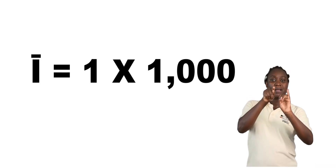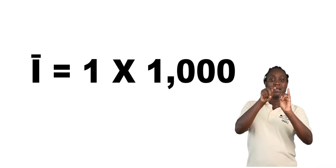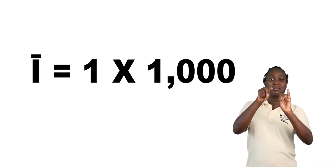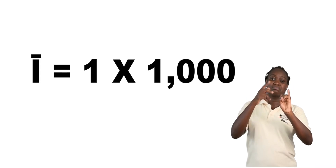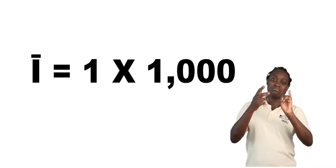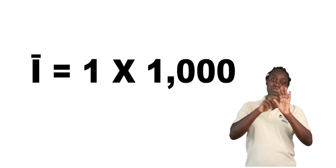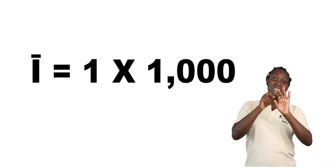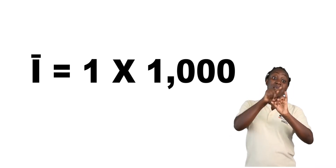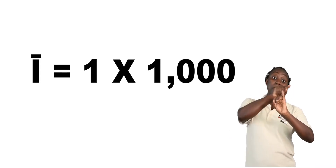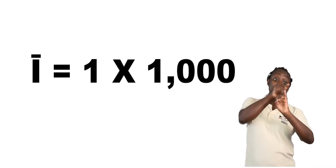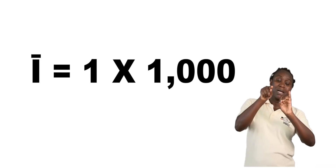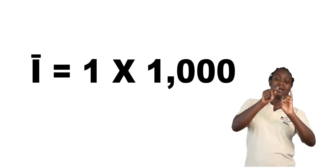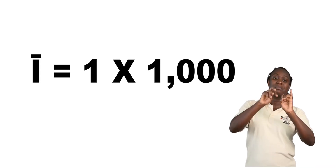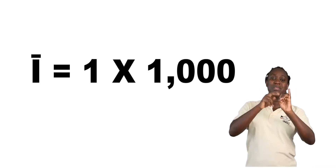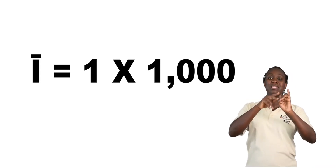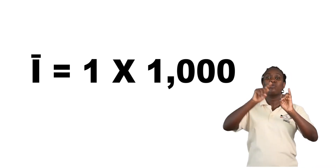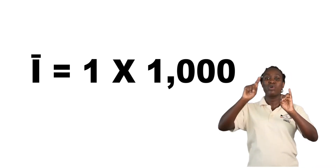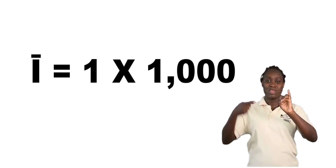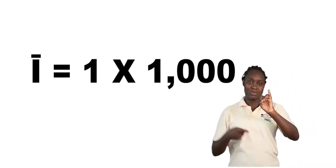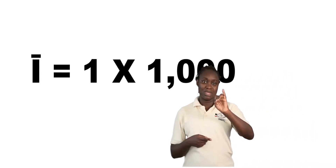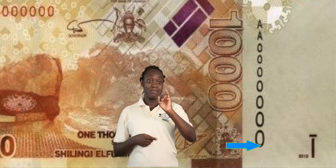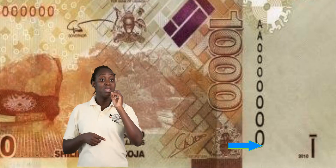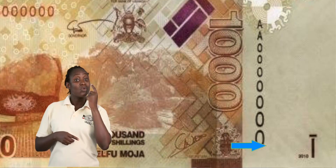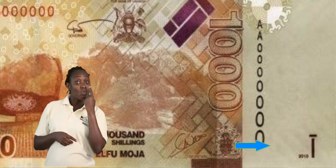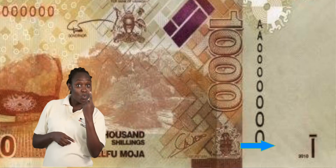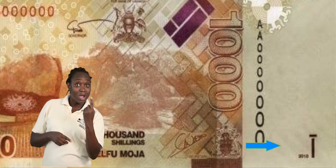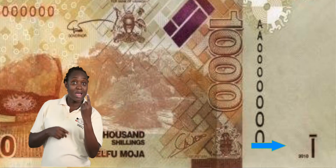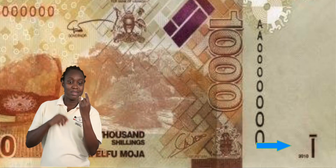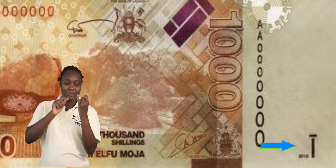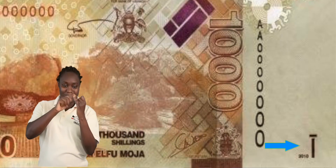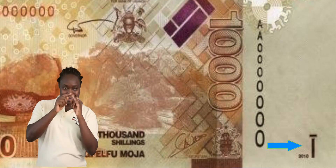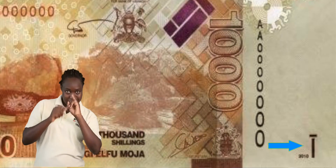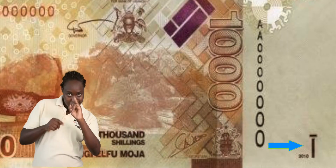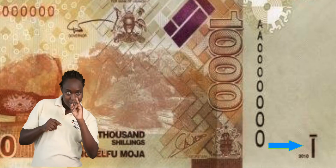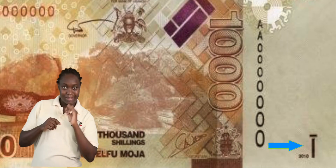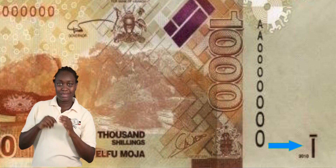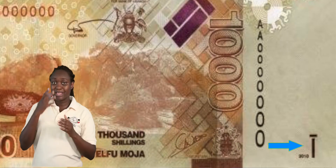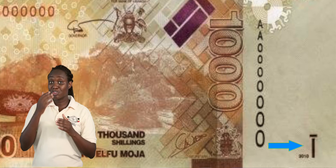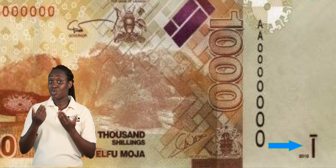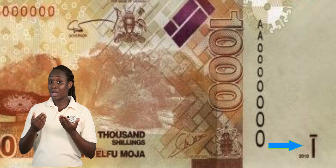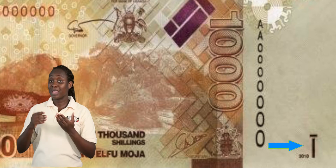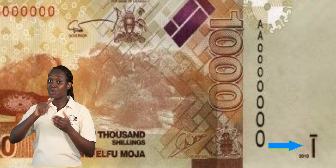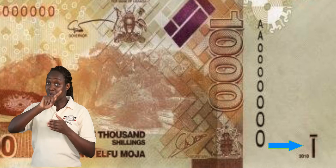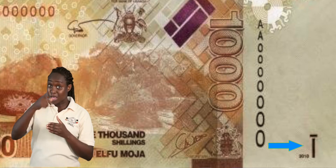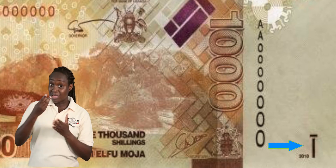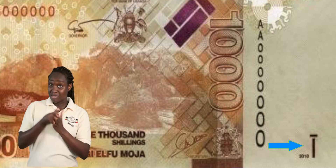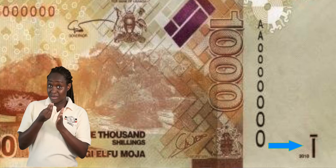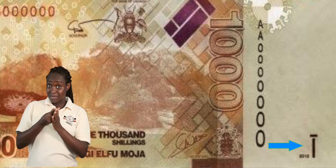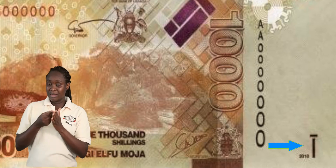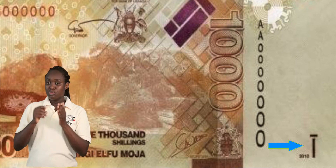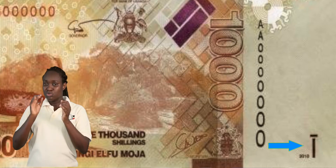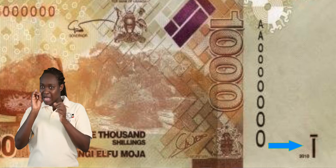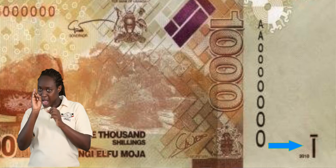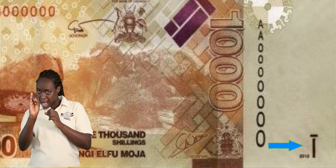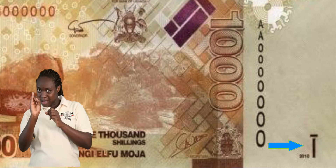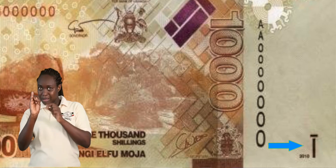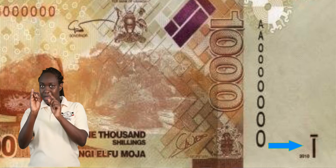get 1,000. That's why on the 1,000 shilling note, you're seeing a 1, then a bar.